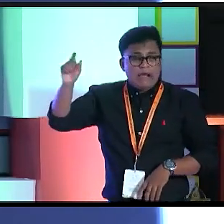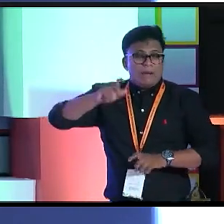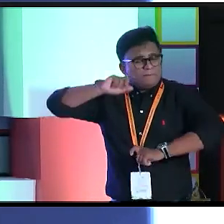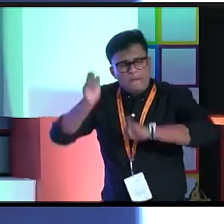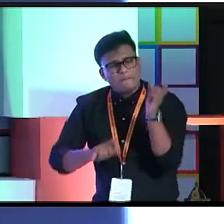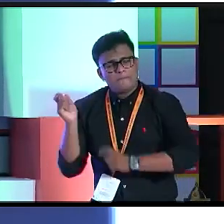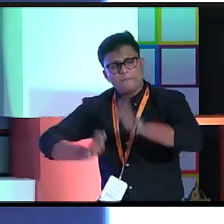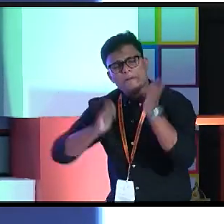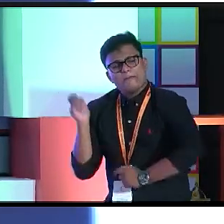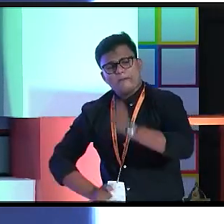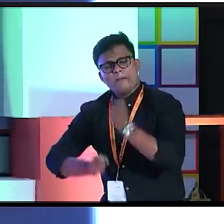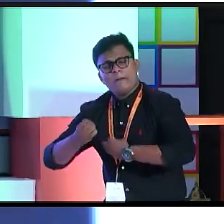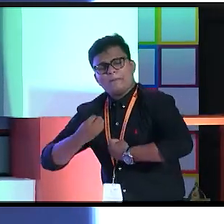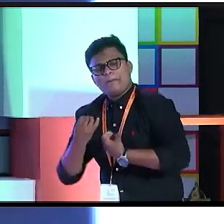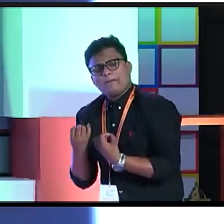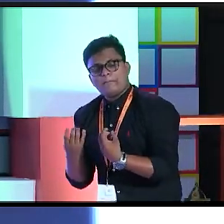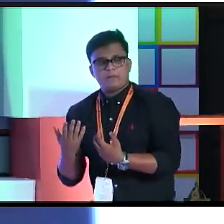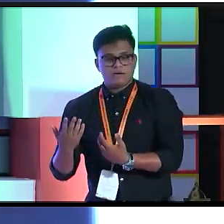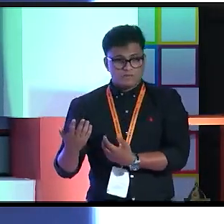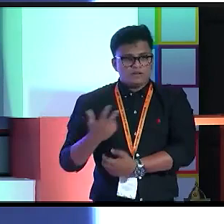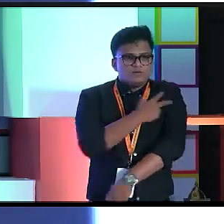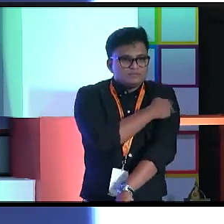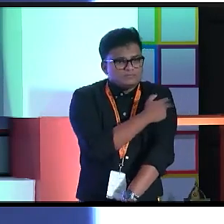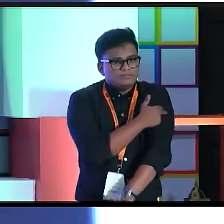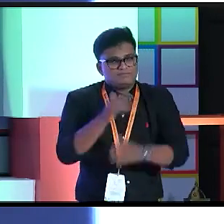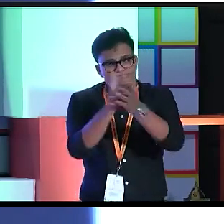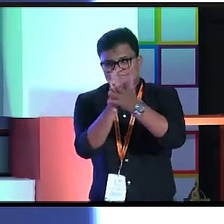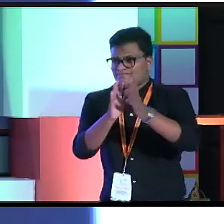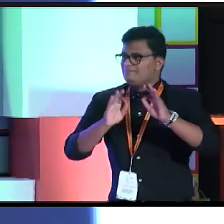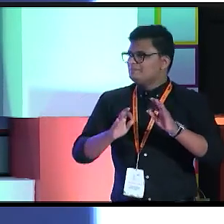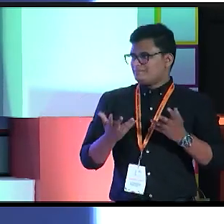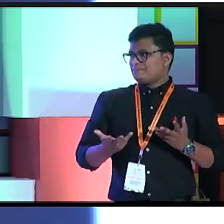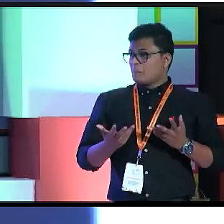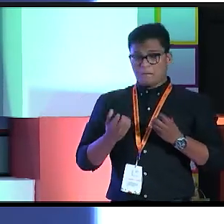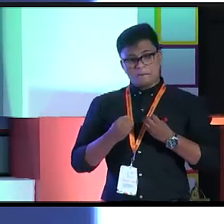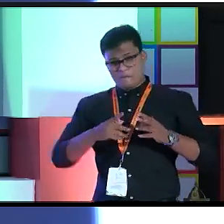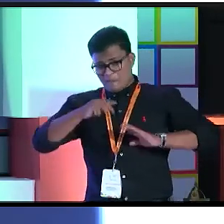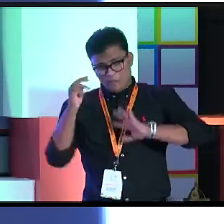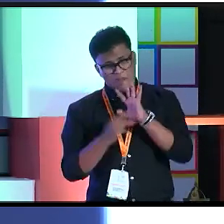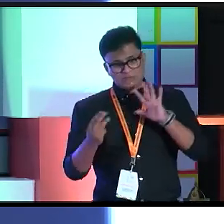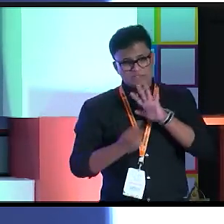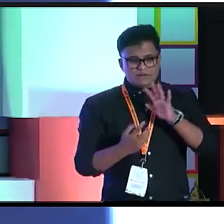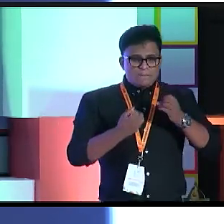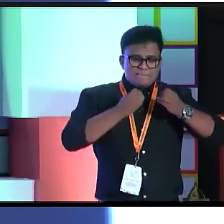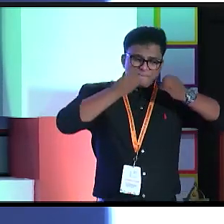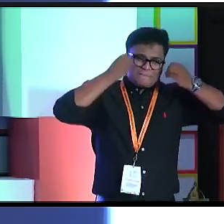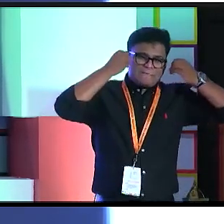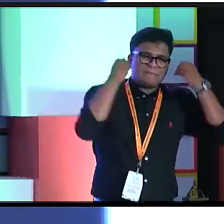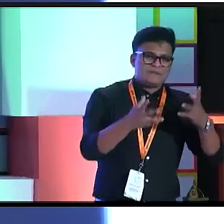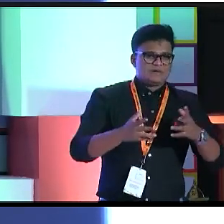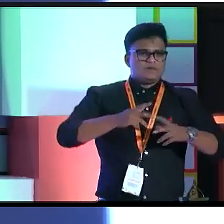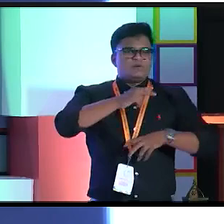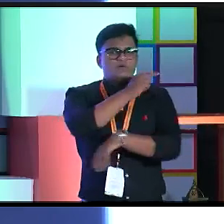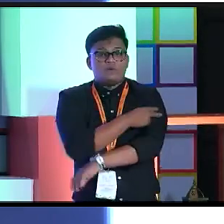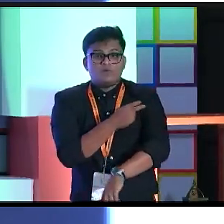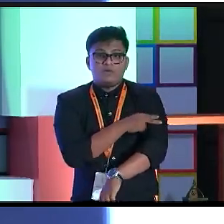Hundreds and hundreds and hundreds of well-wishers. There's hundreds and hundreds of thousands of friends. There are volunteers who have